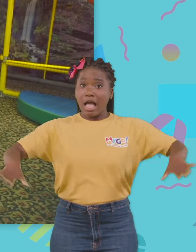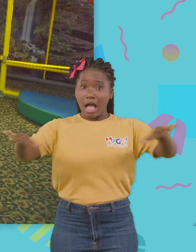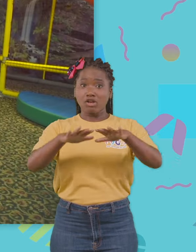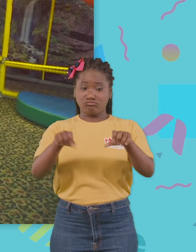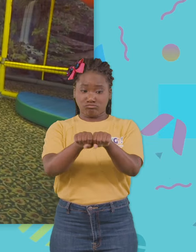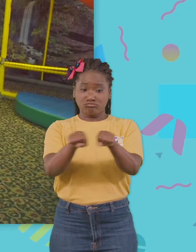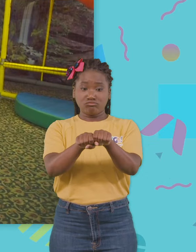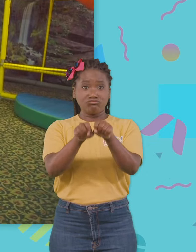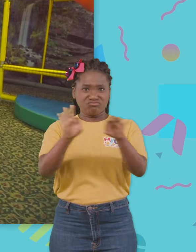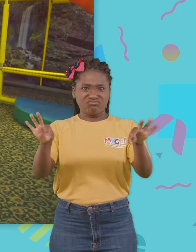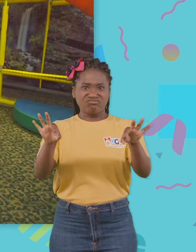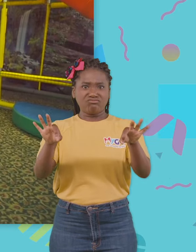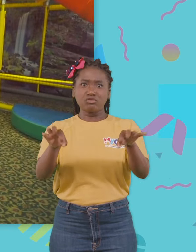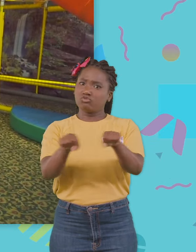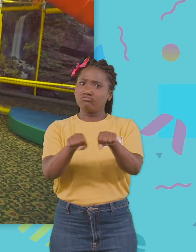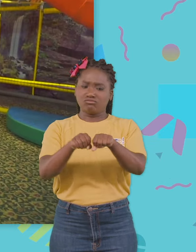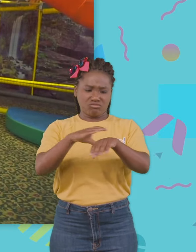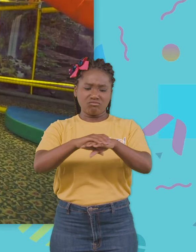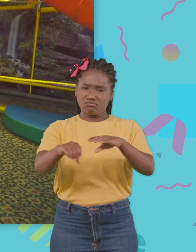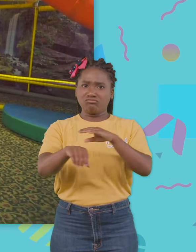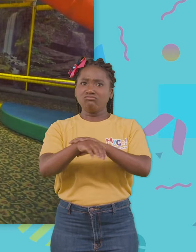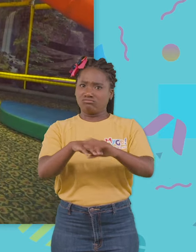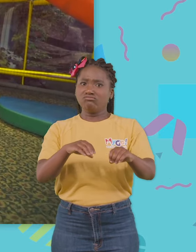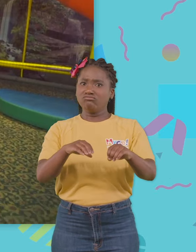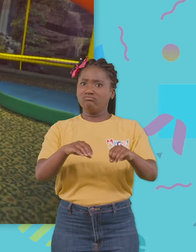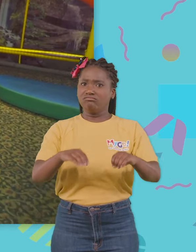have to take off your shoes. So, let's take off my shoes.